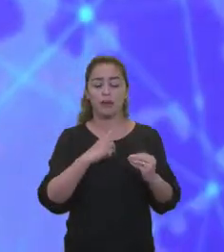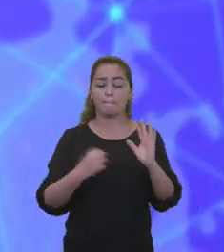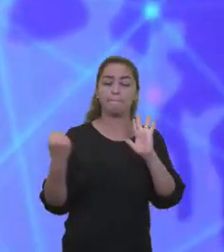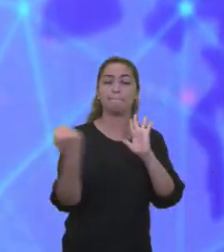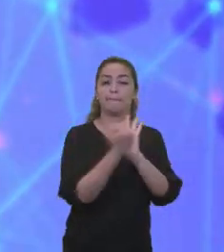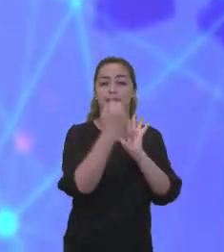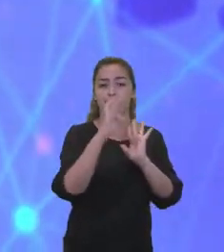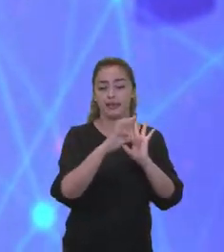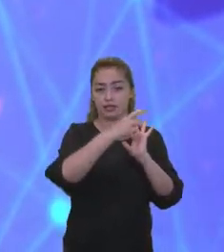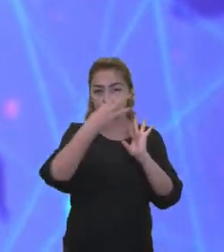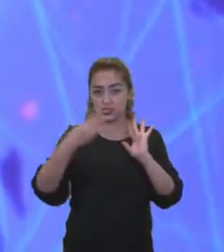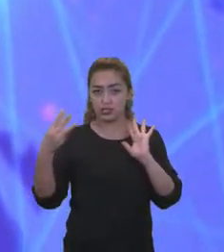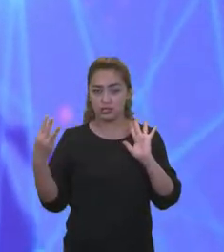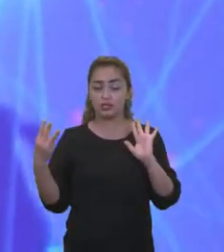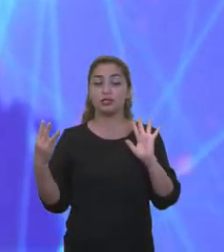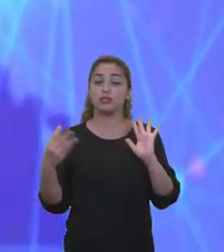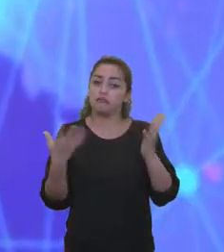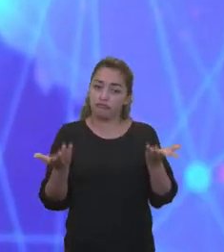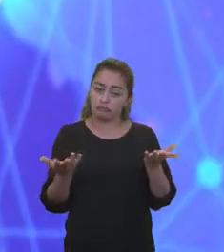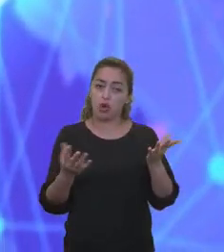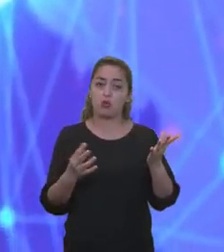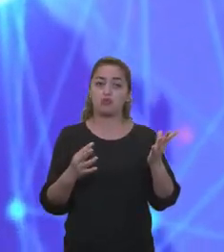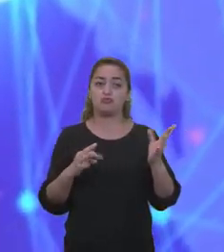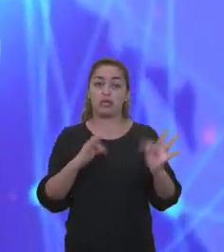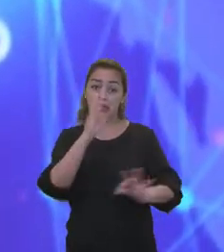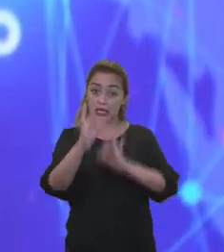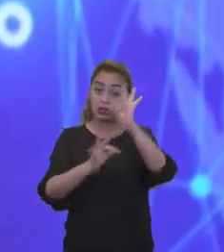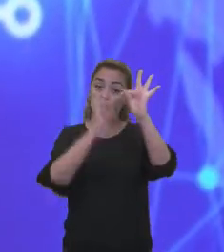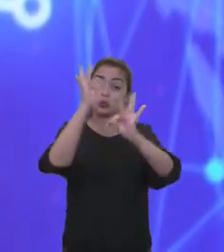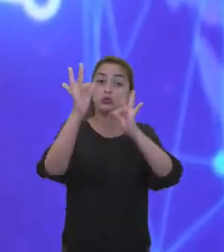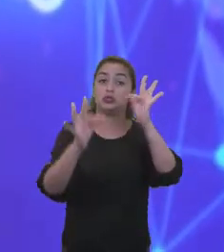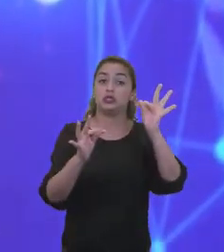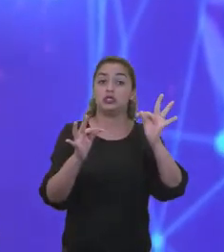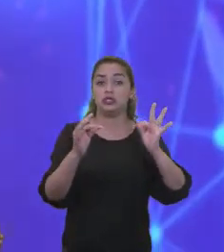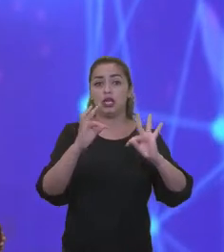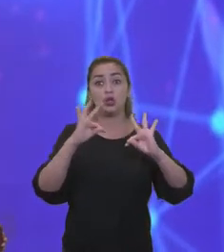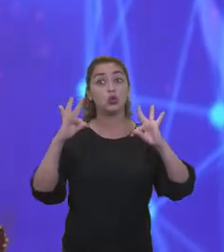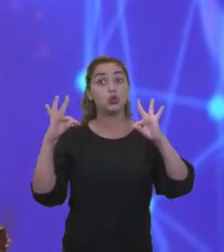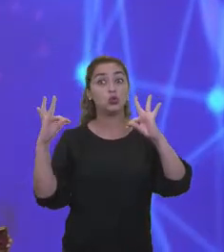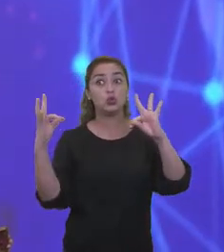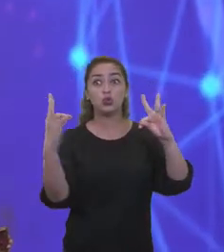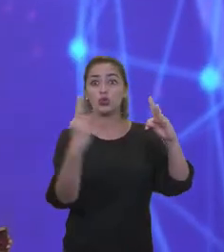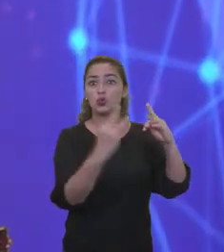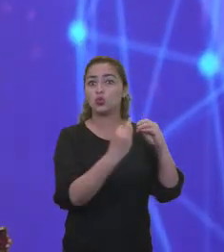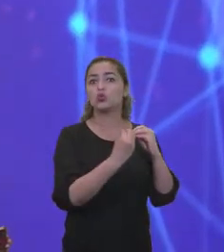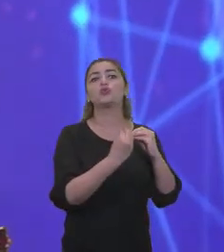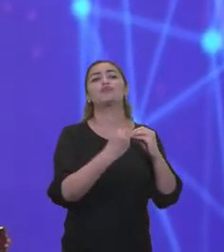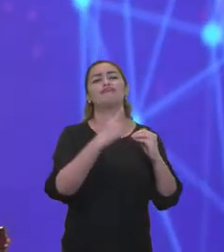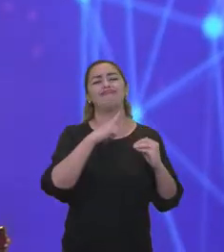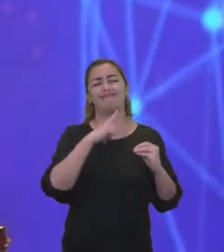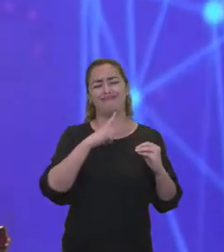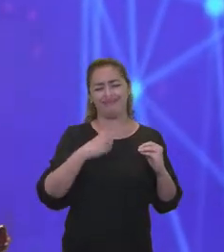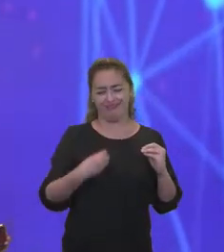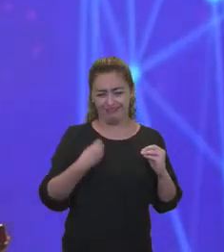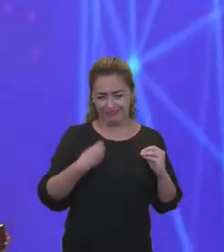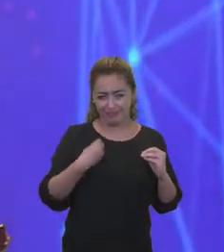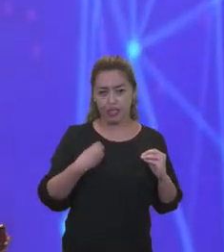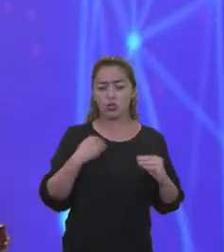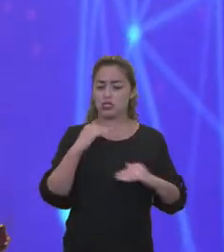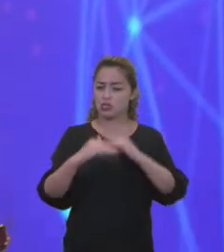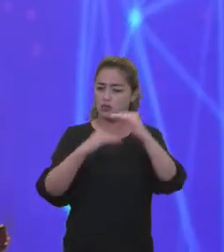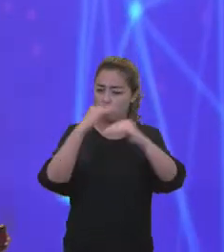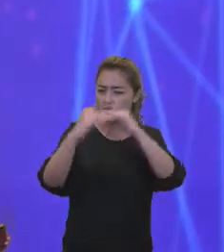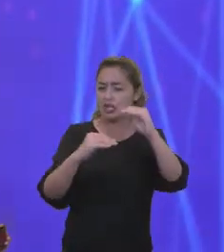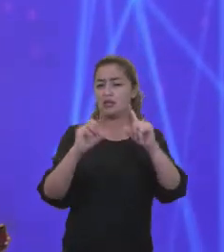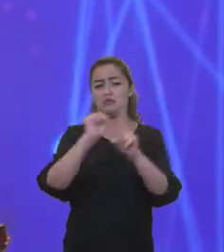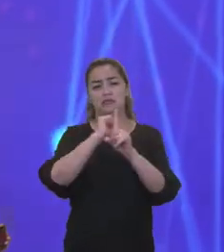our brand. We talk about technology, we talk about technology and everything that is around technology